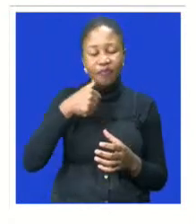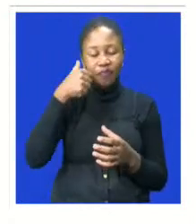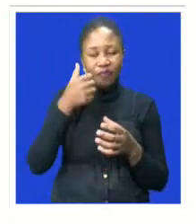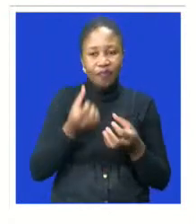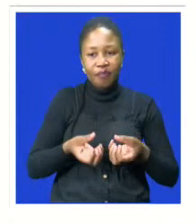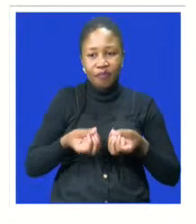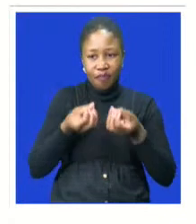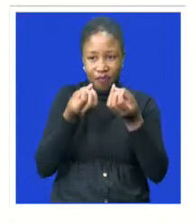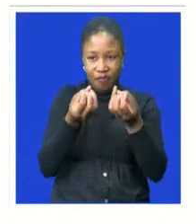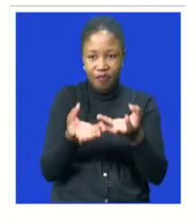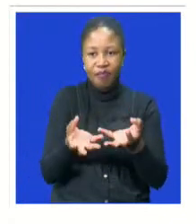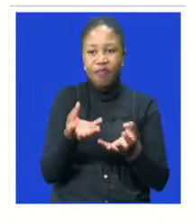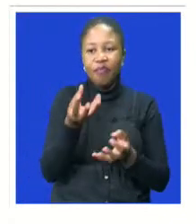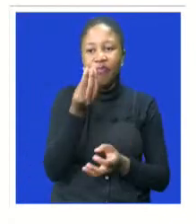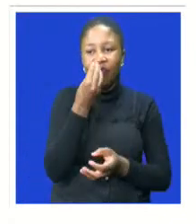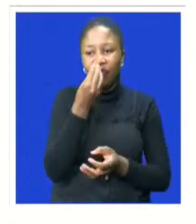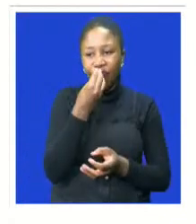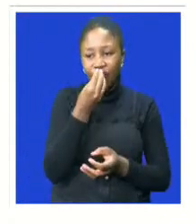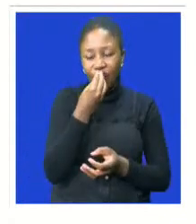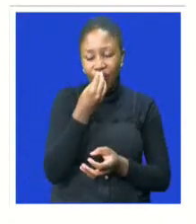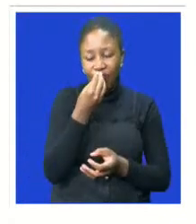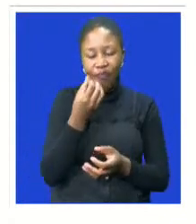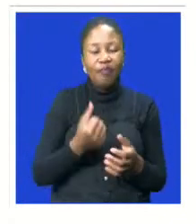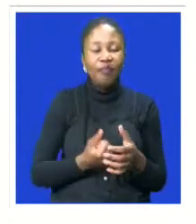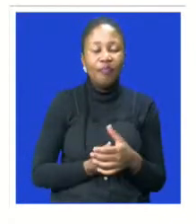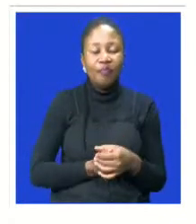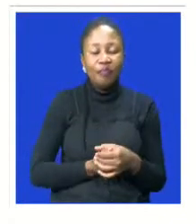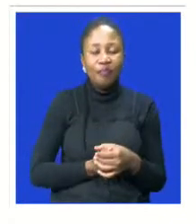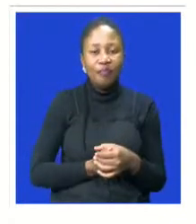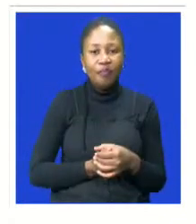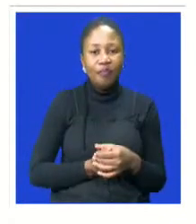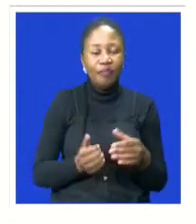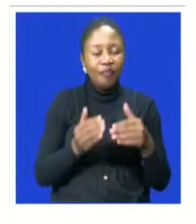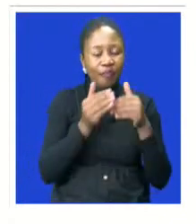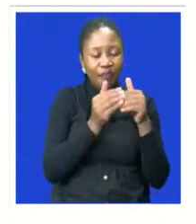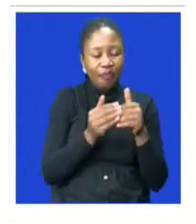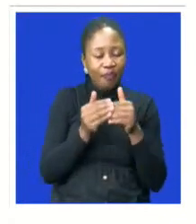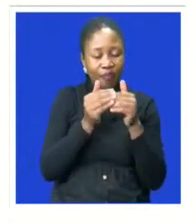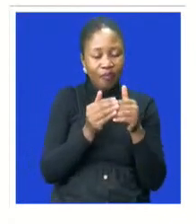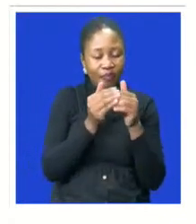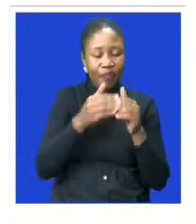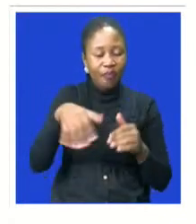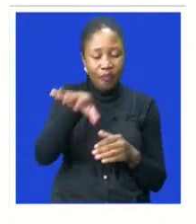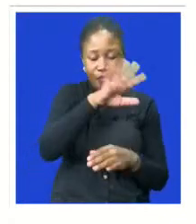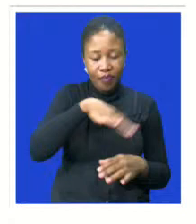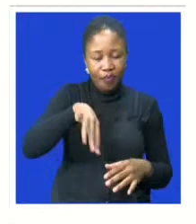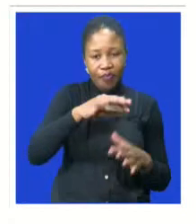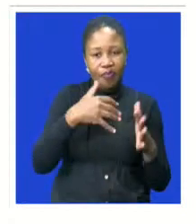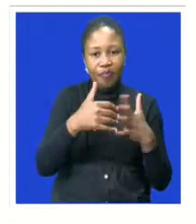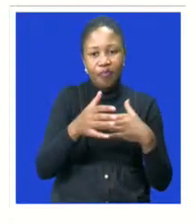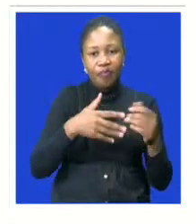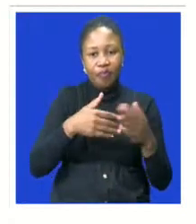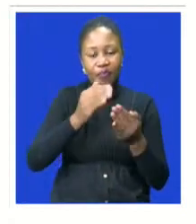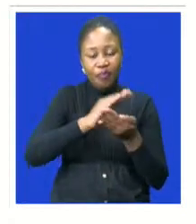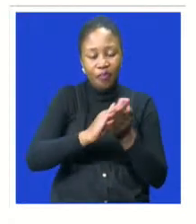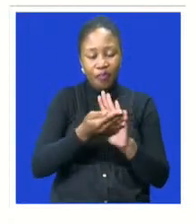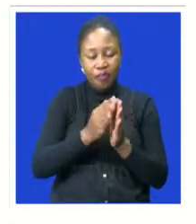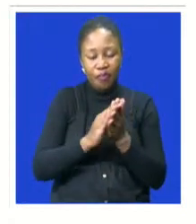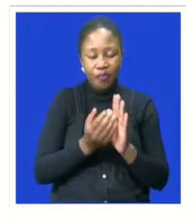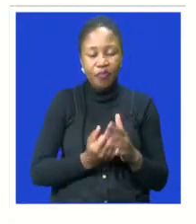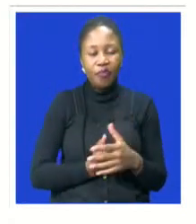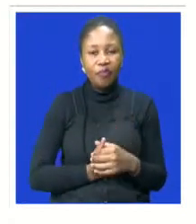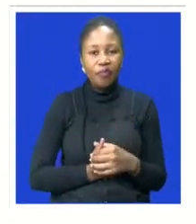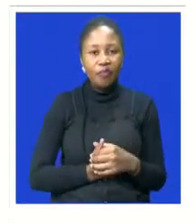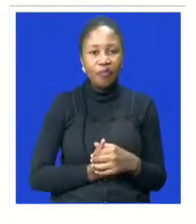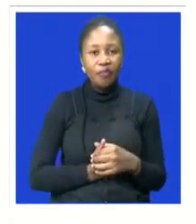provides food to show that He takes care of all that He created. Okay. And then